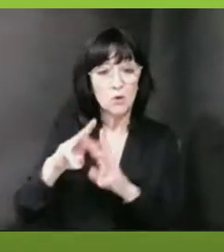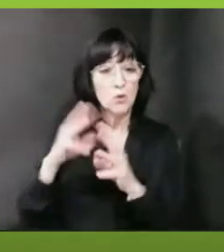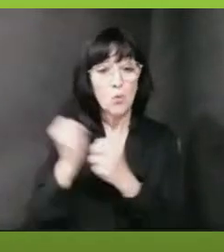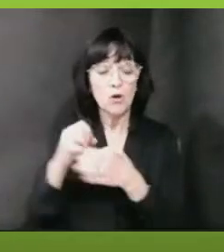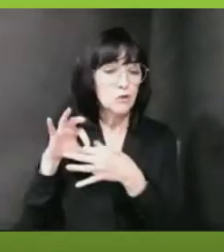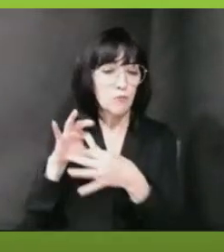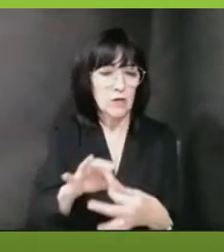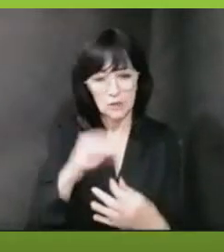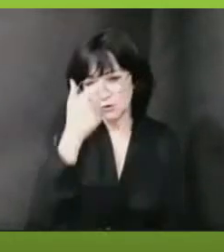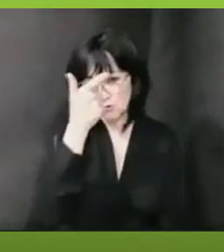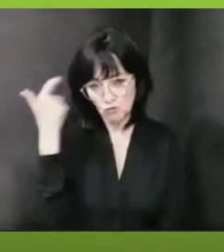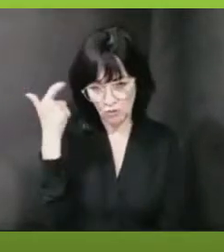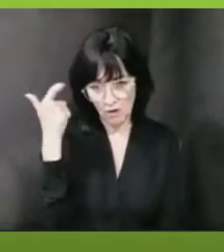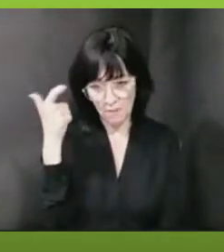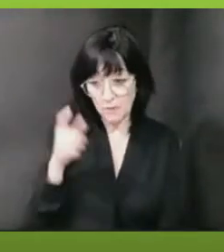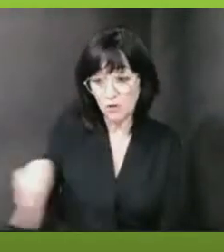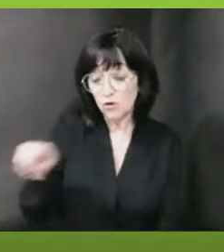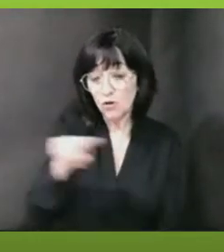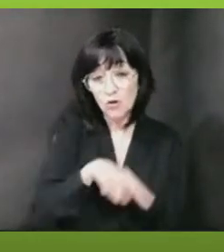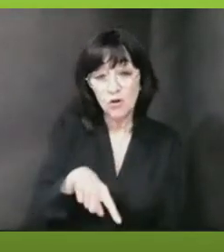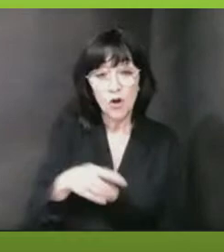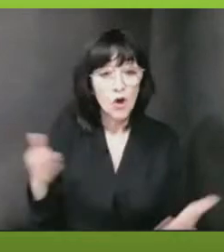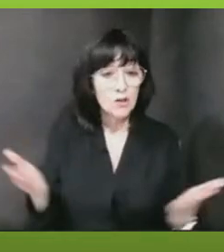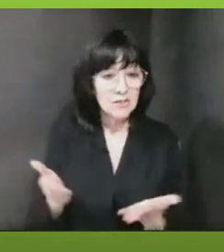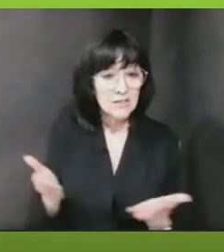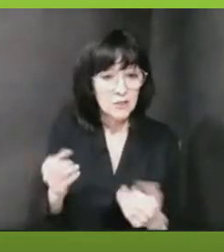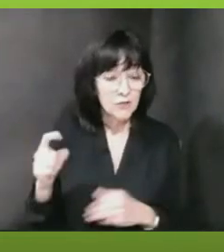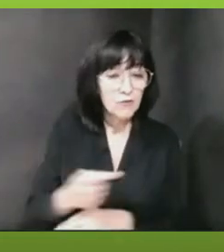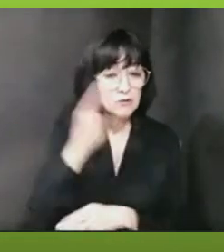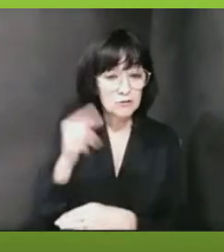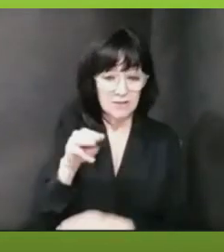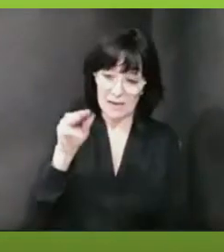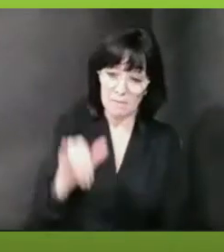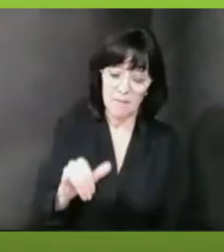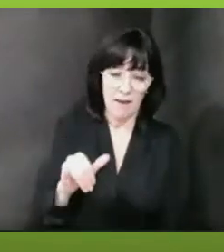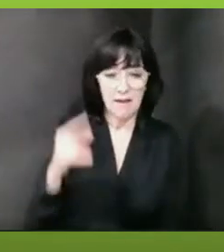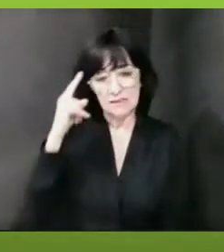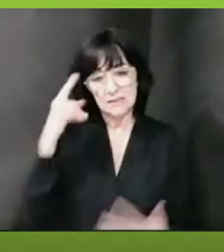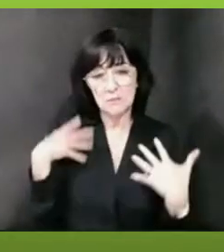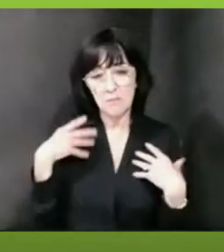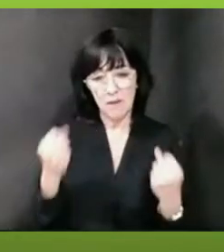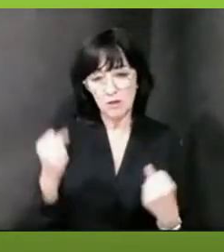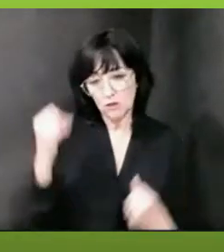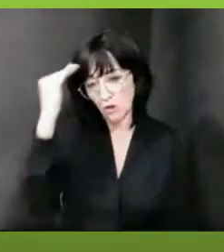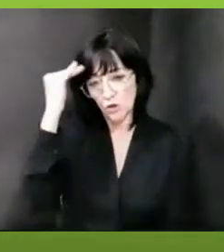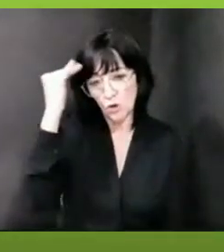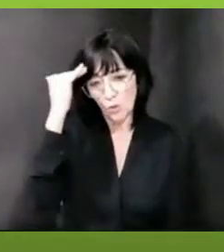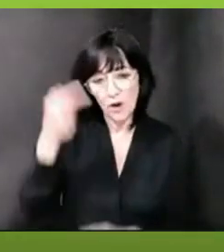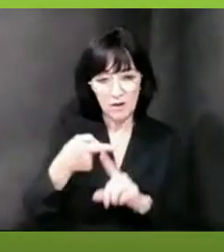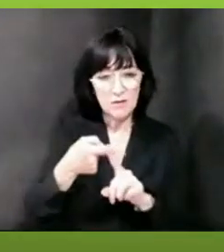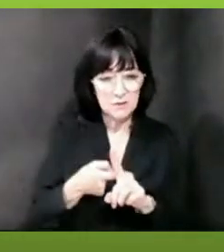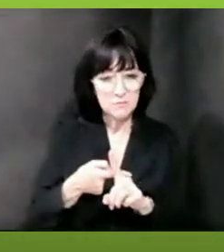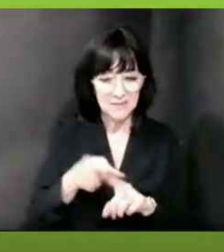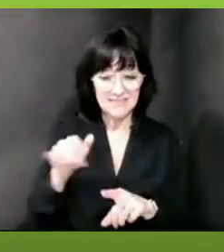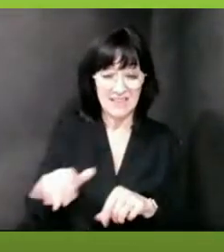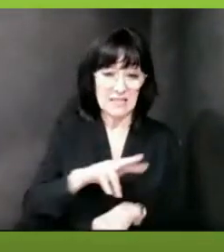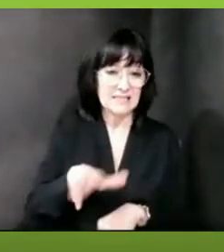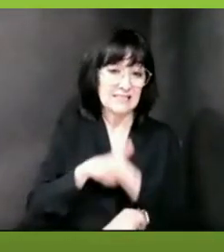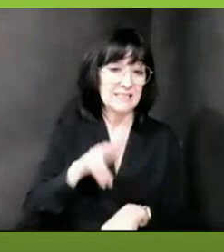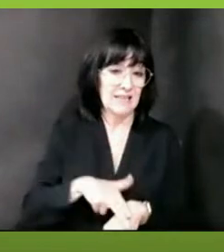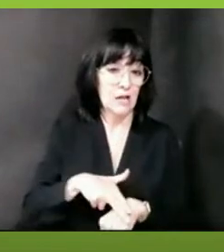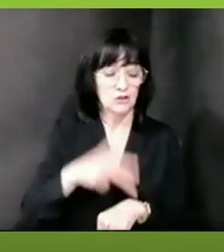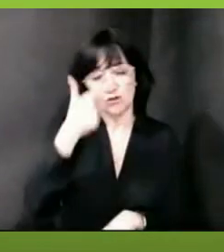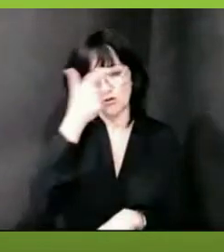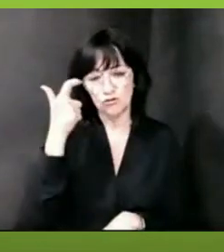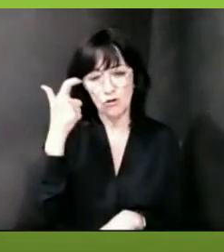because as we are all here for today, May is Mental Health Awareness Month, but it is also National Trauma Awareness Month. So